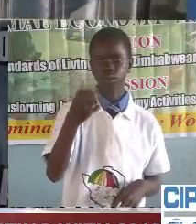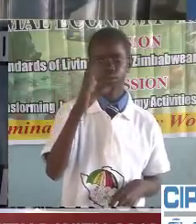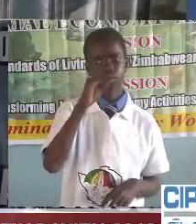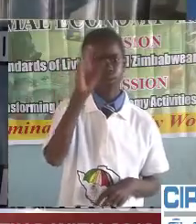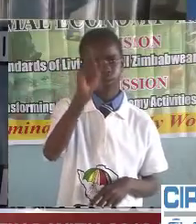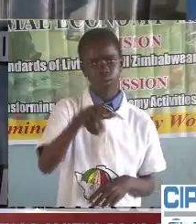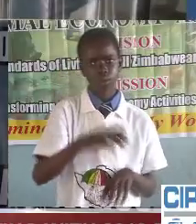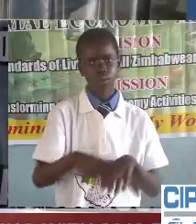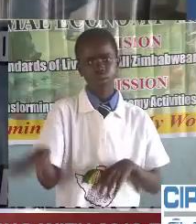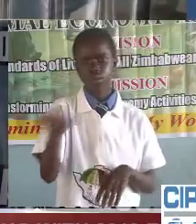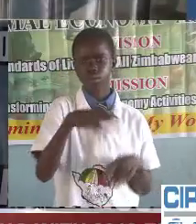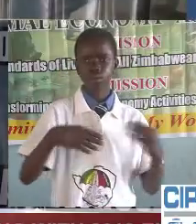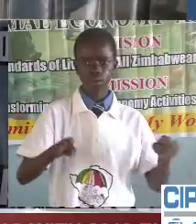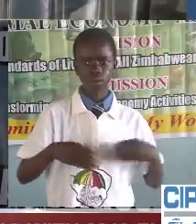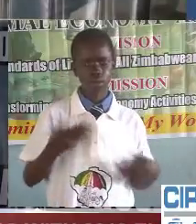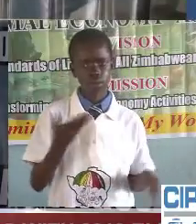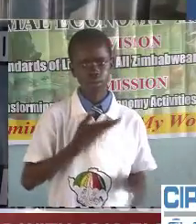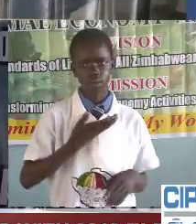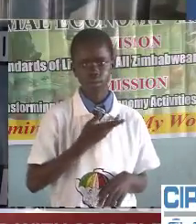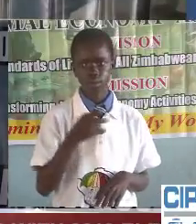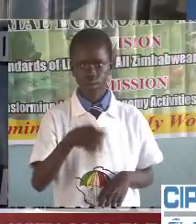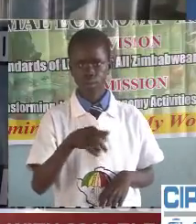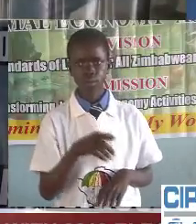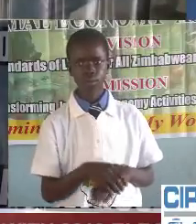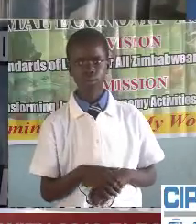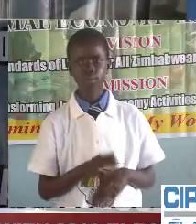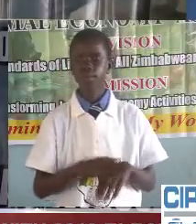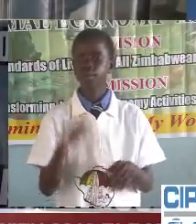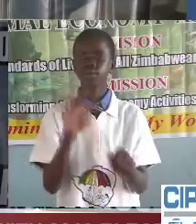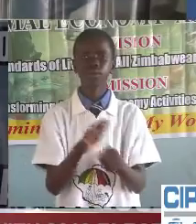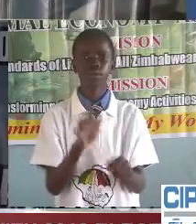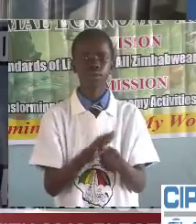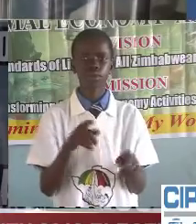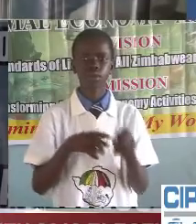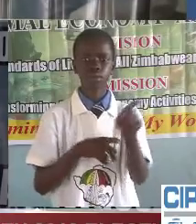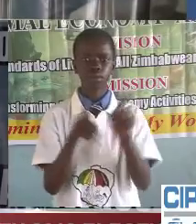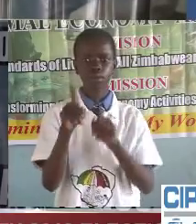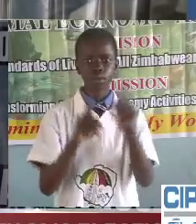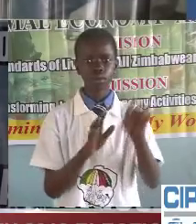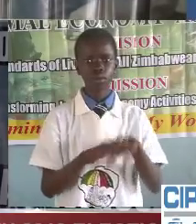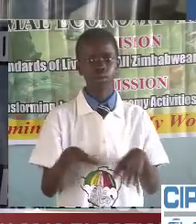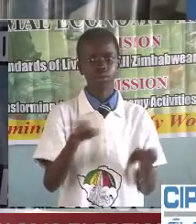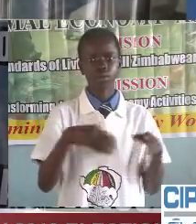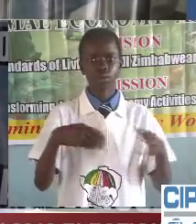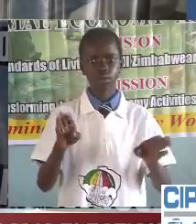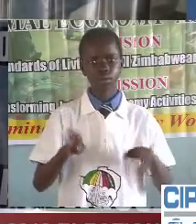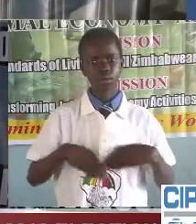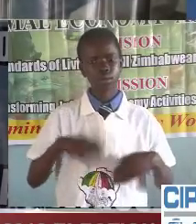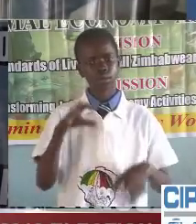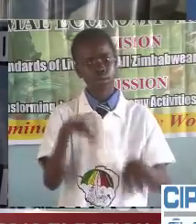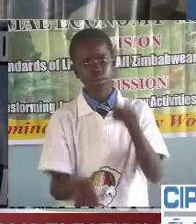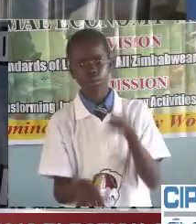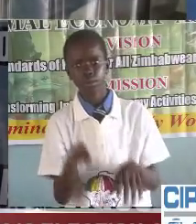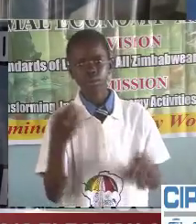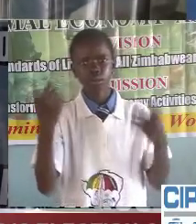wacho, ndini chairman wayo. Saka vazhinji ma-informal traders vanorarama